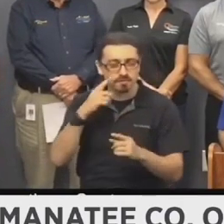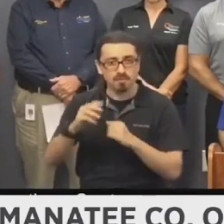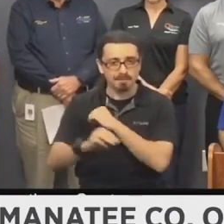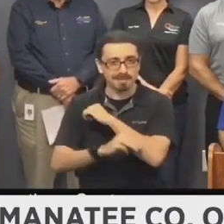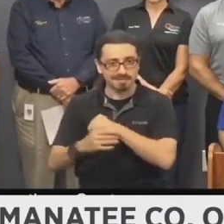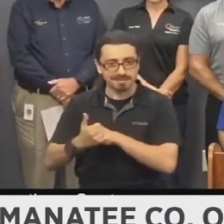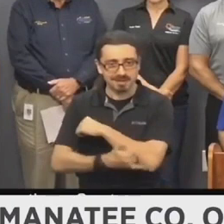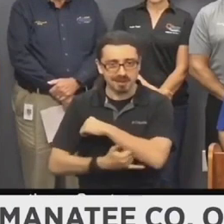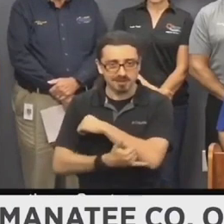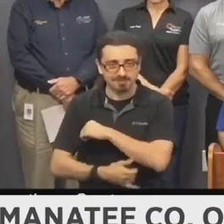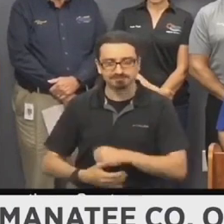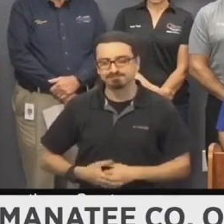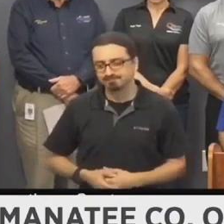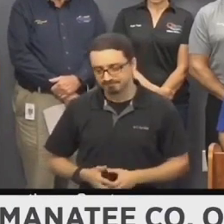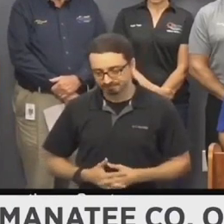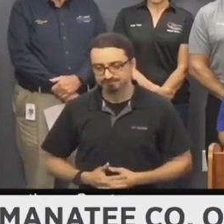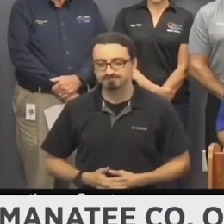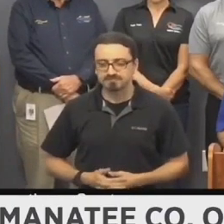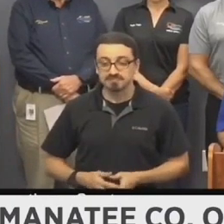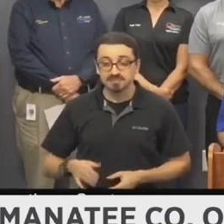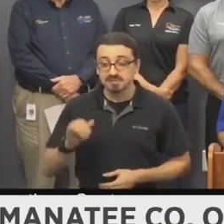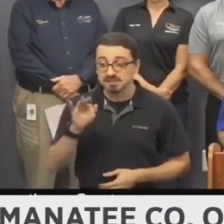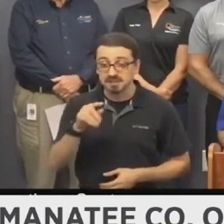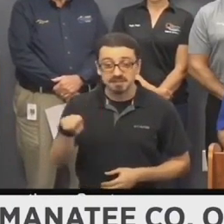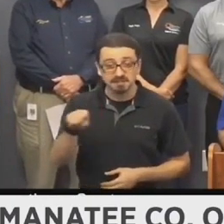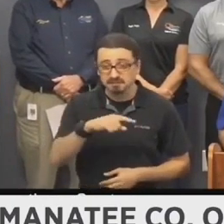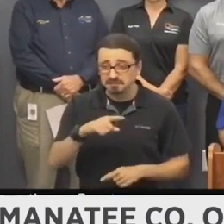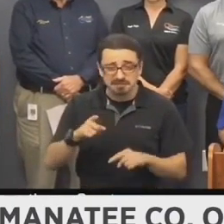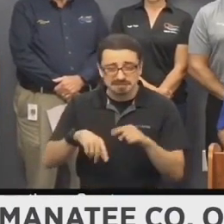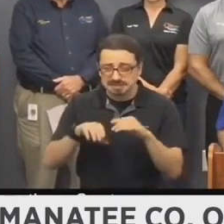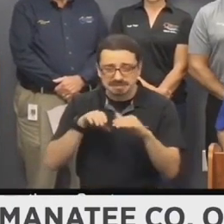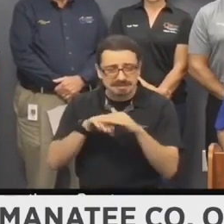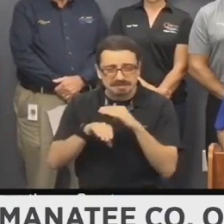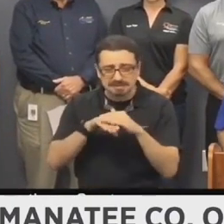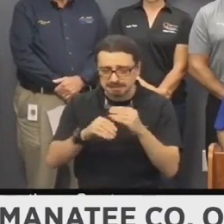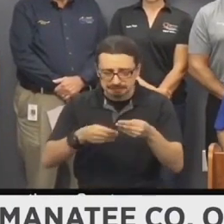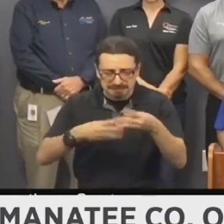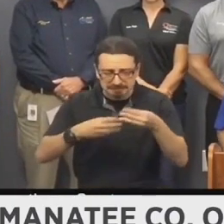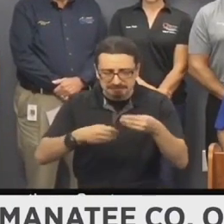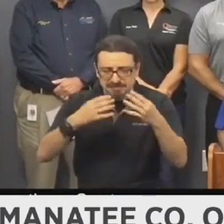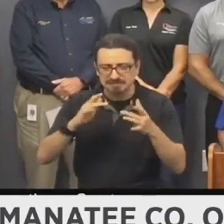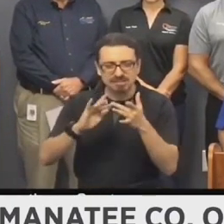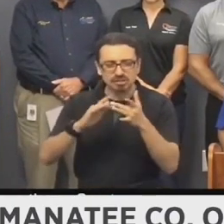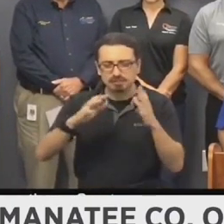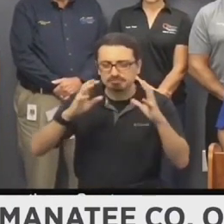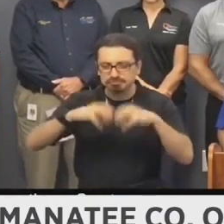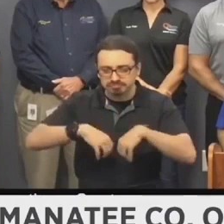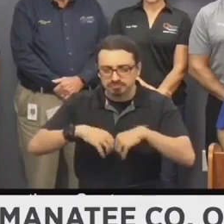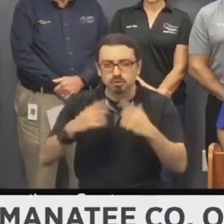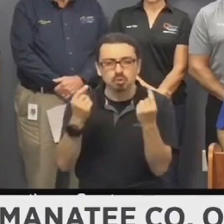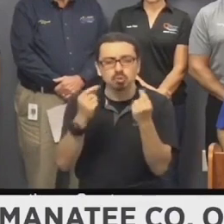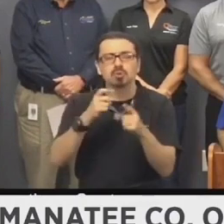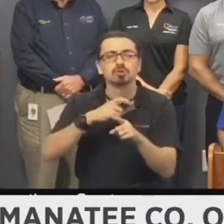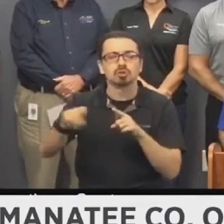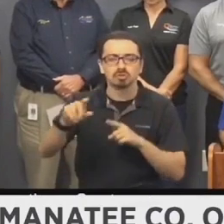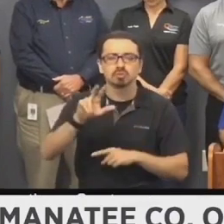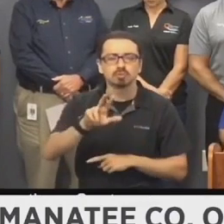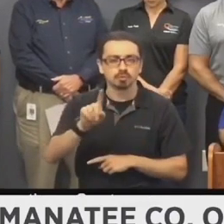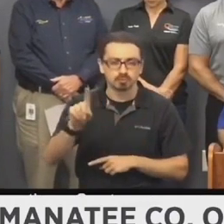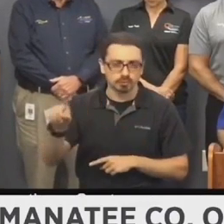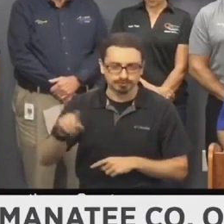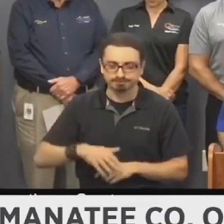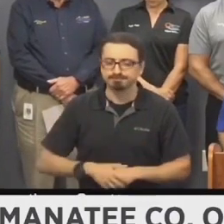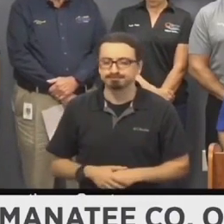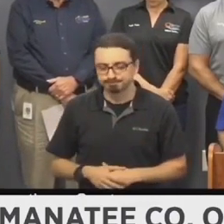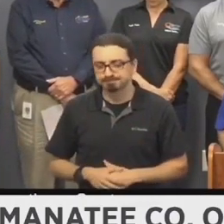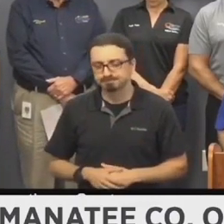But remember, if you have any issues accessing the information online, then you can call 311. So our Citizen Information